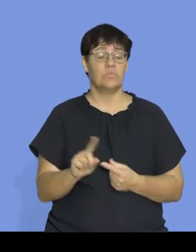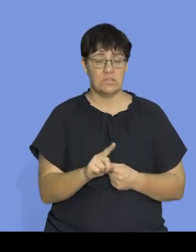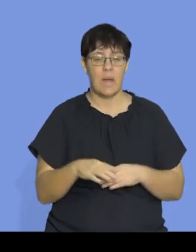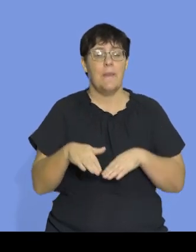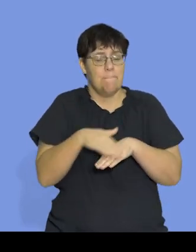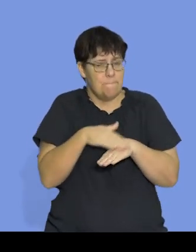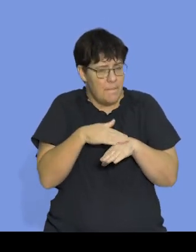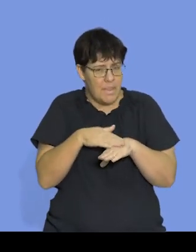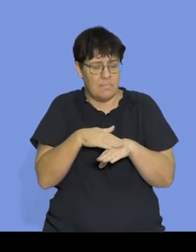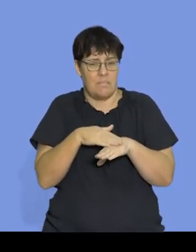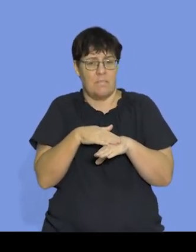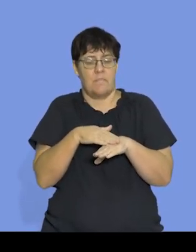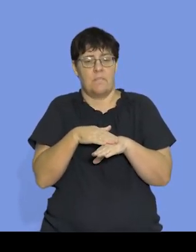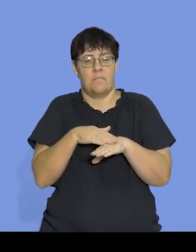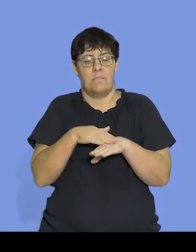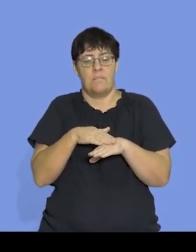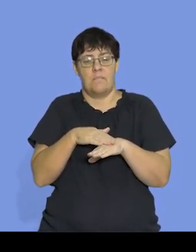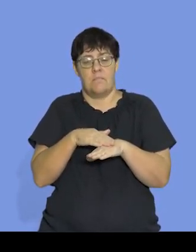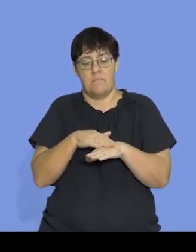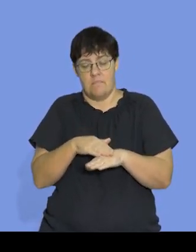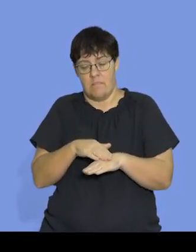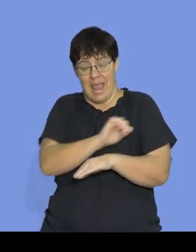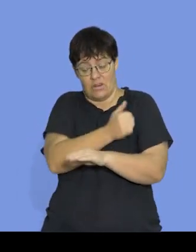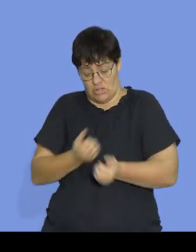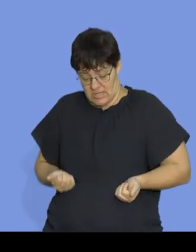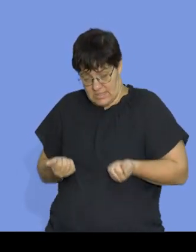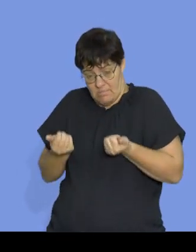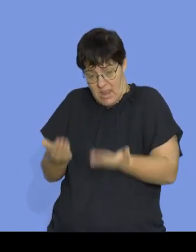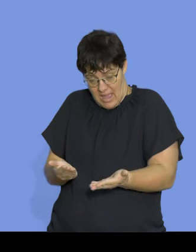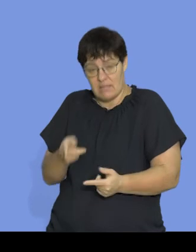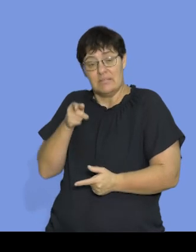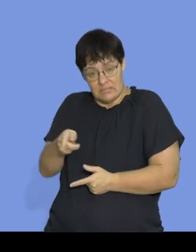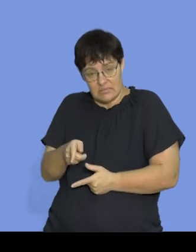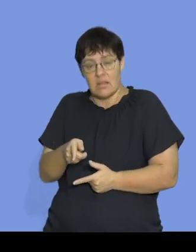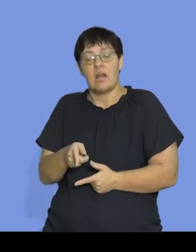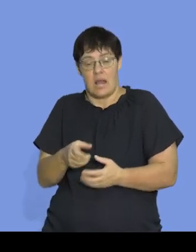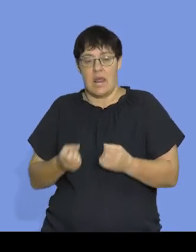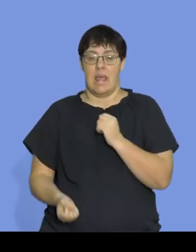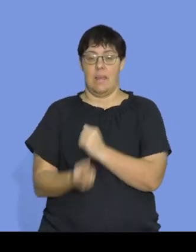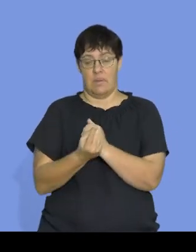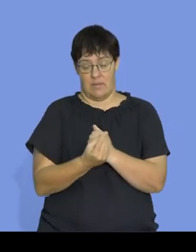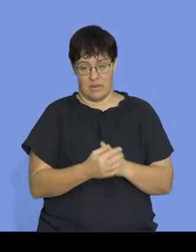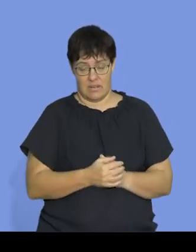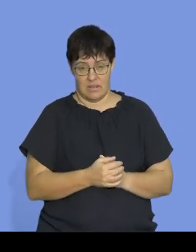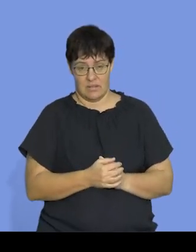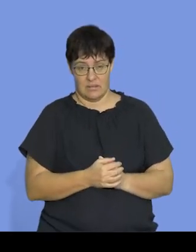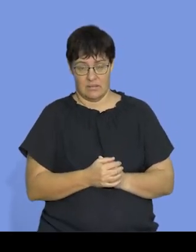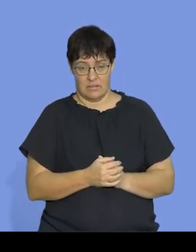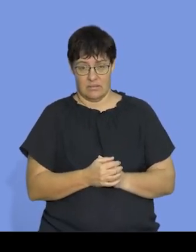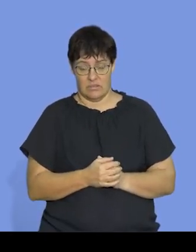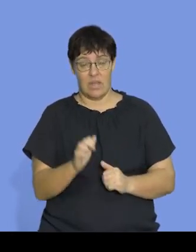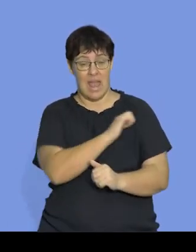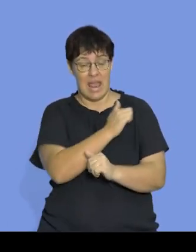energy that needs to be supplied for this hypothetical reaction to take place. So the amount of energy that